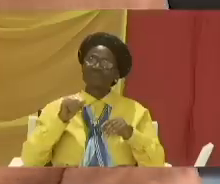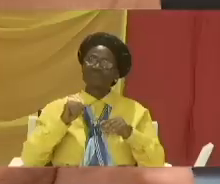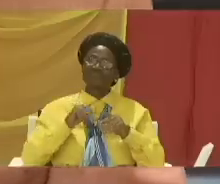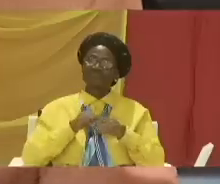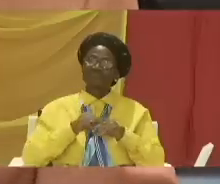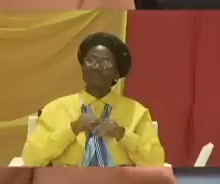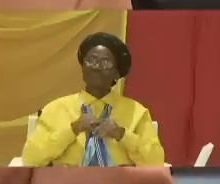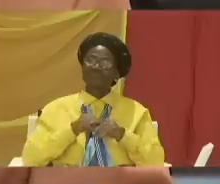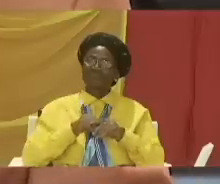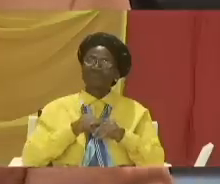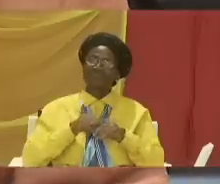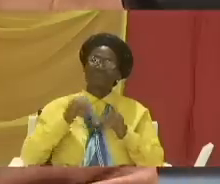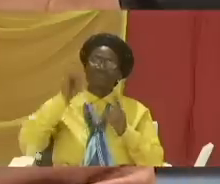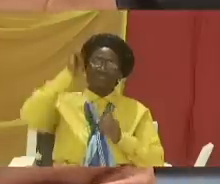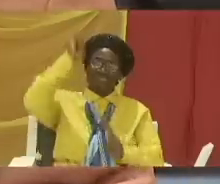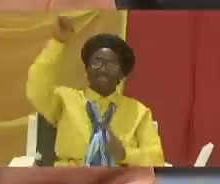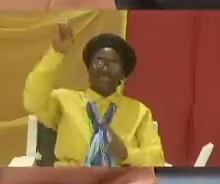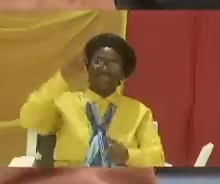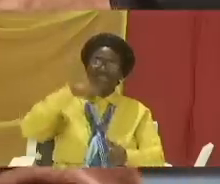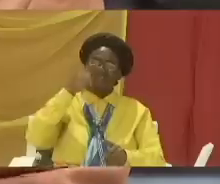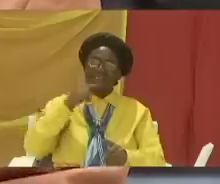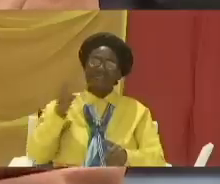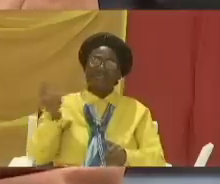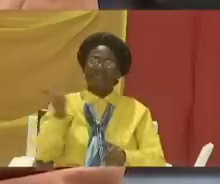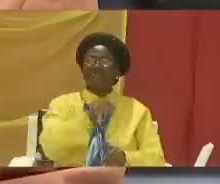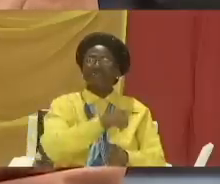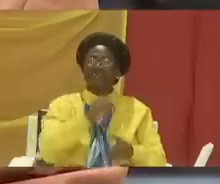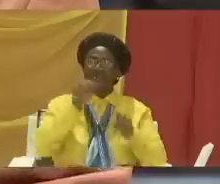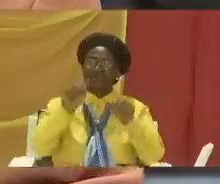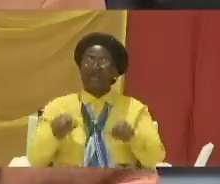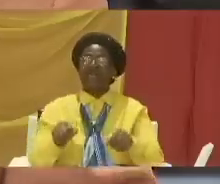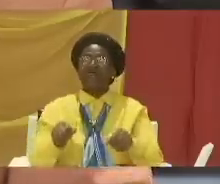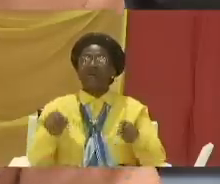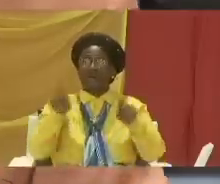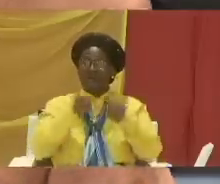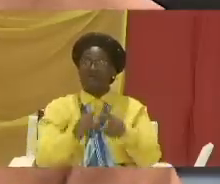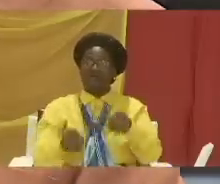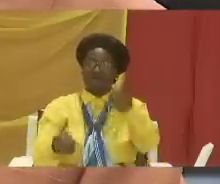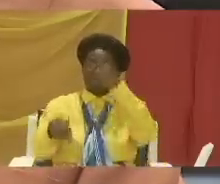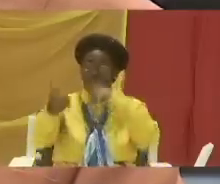He said, you can also come into that covenant with me.